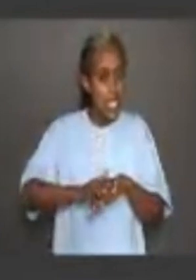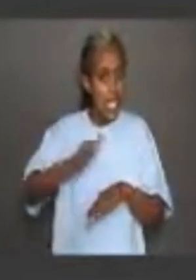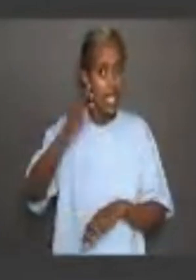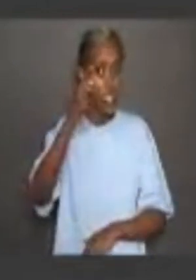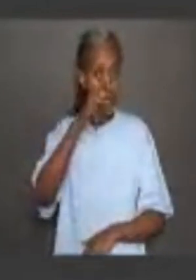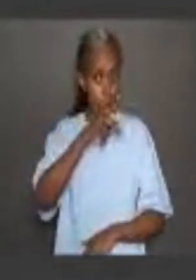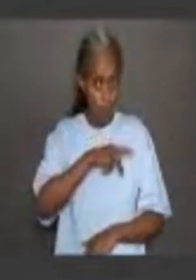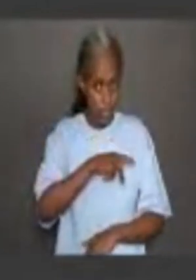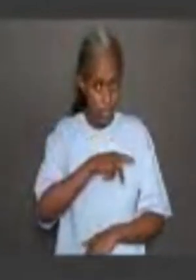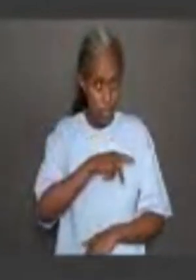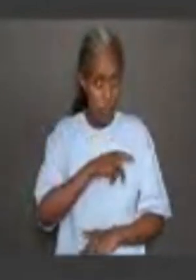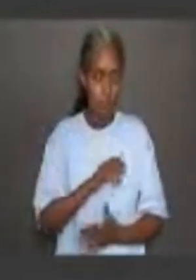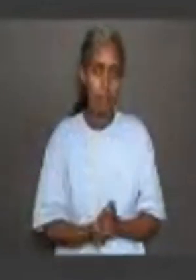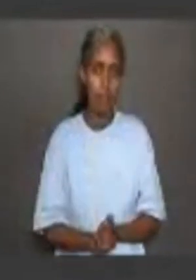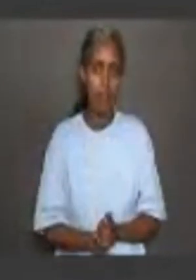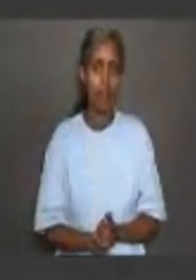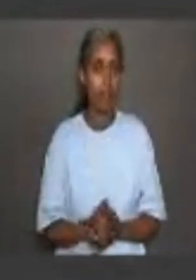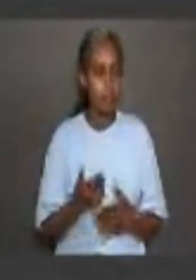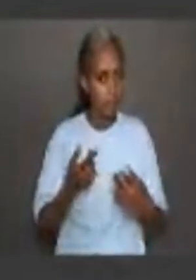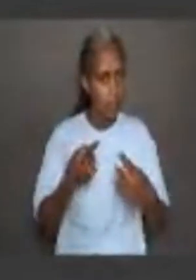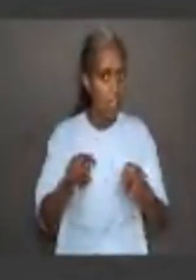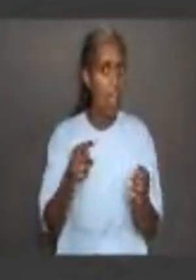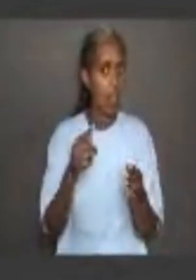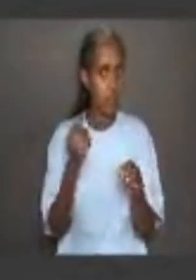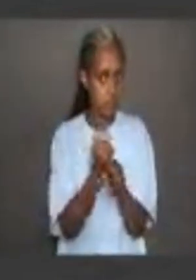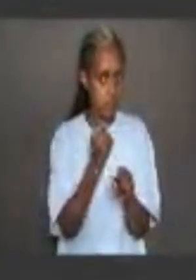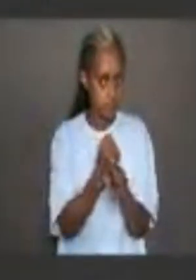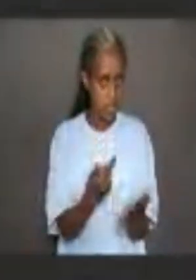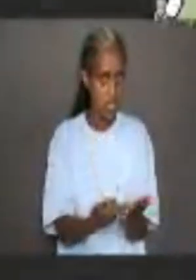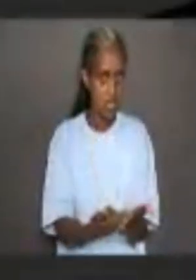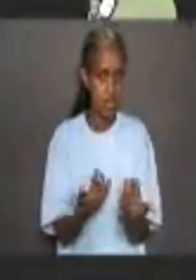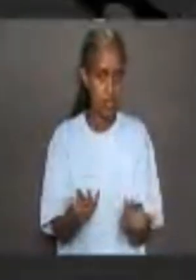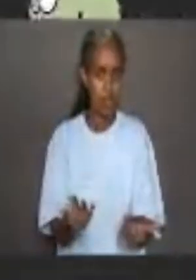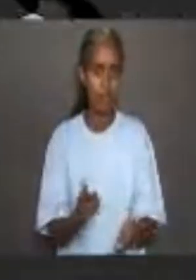profit? Try to do this now.